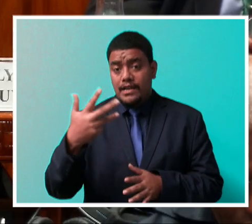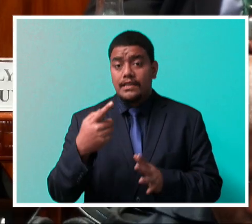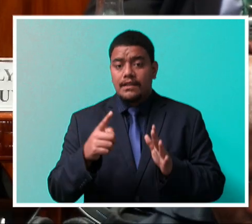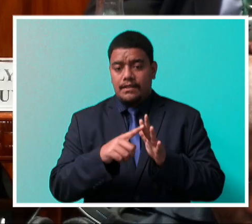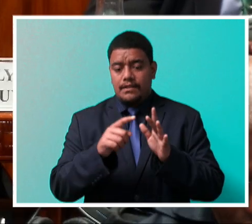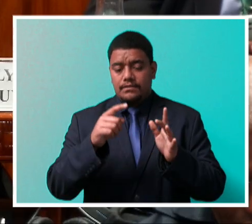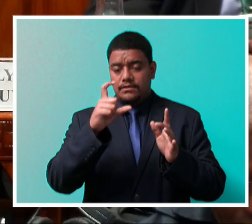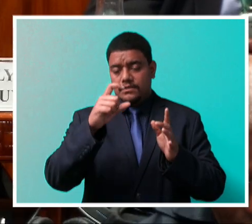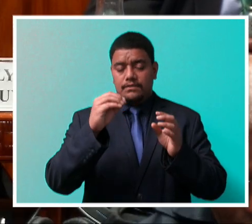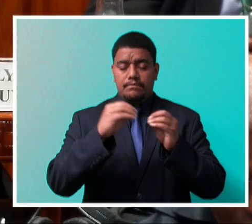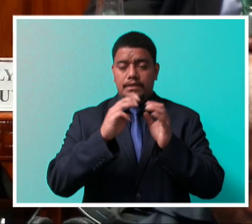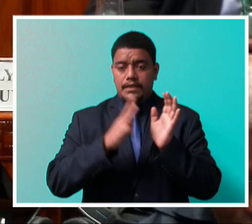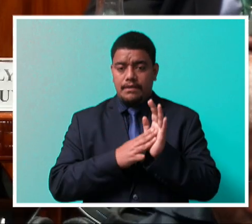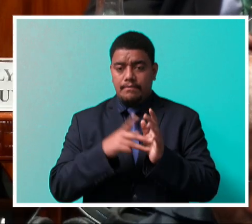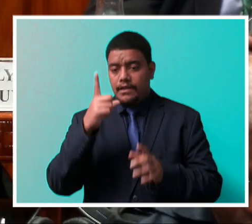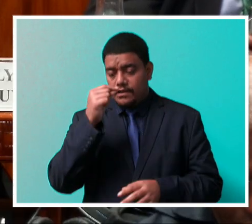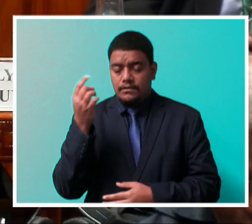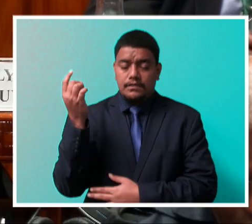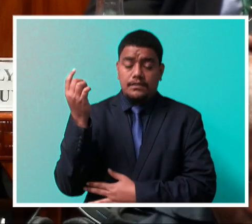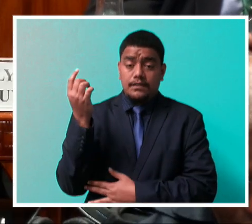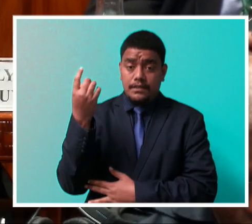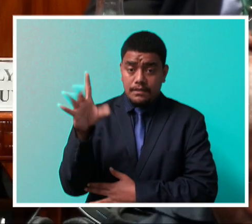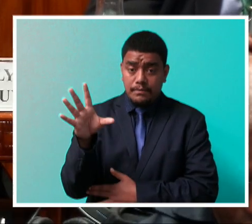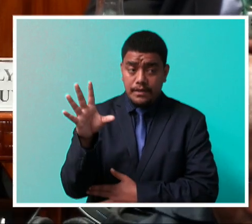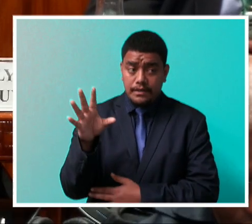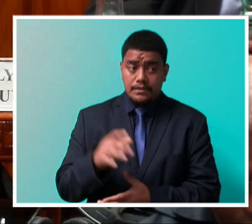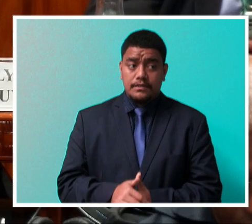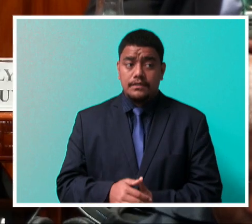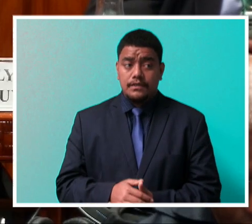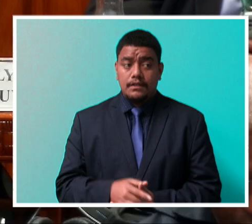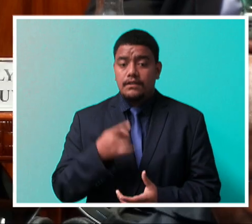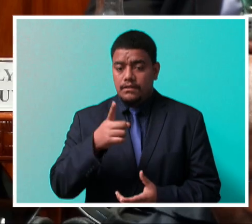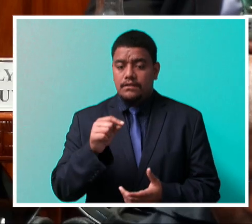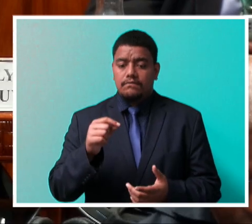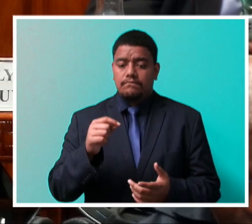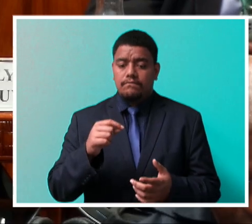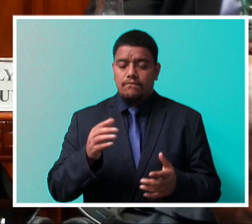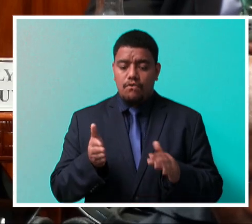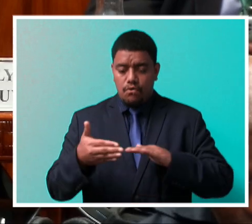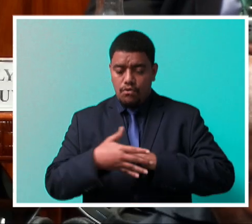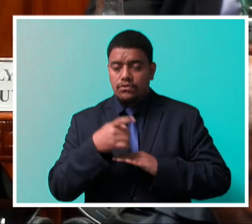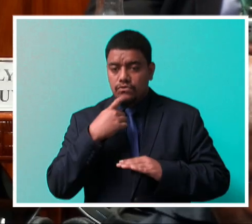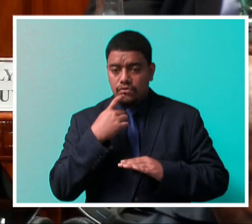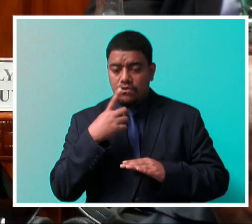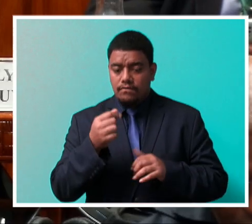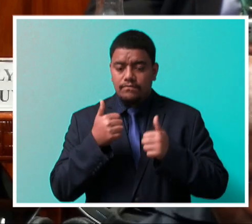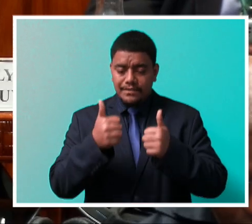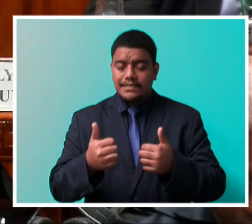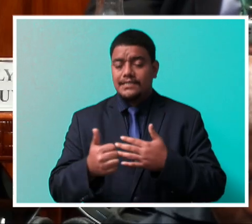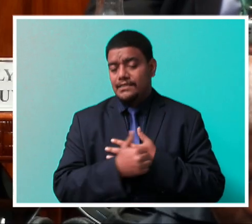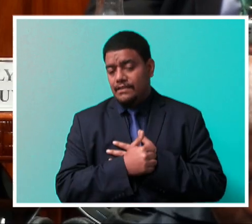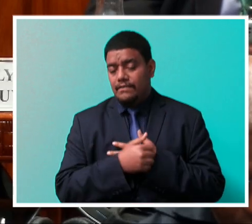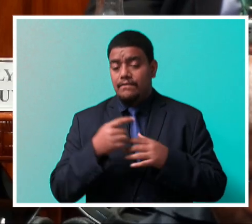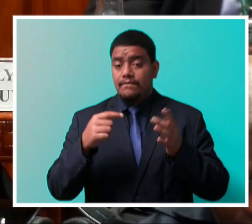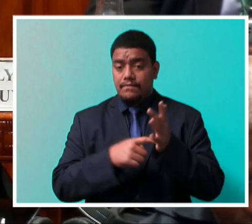ICVM. Independence in accident investigation is a cornerstone of international aviation safety architecture,